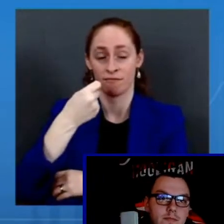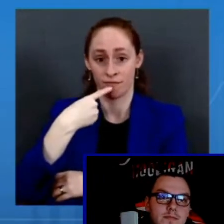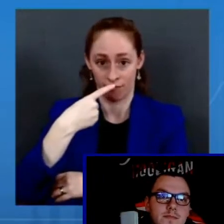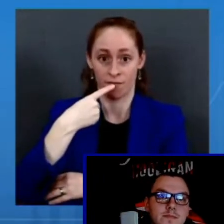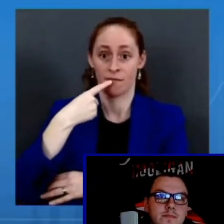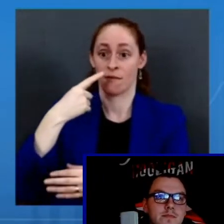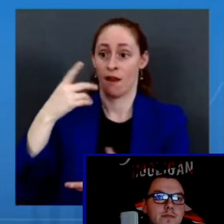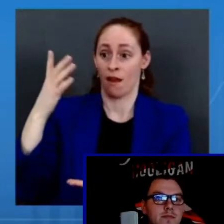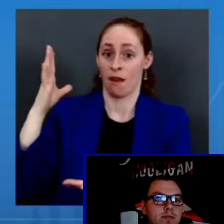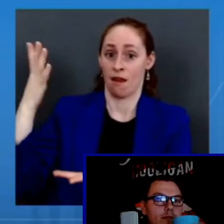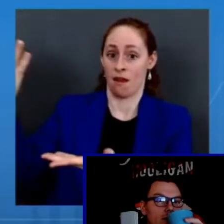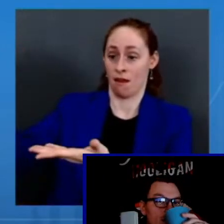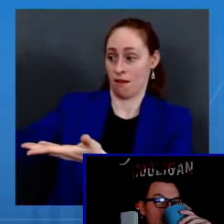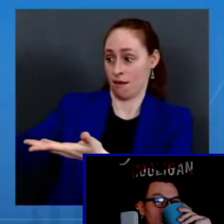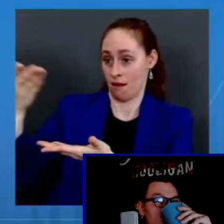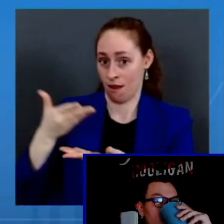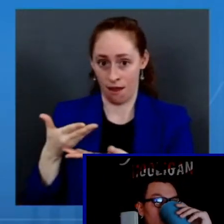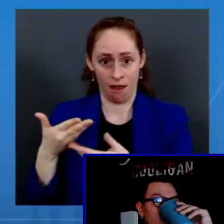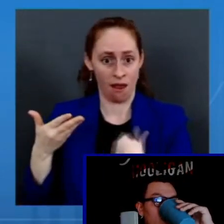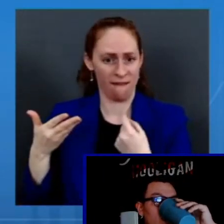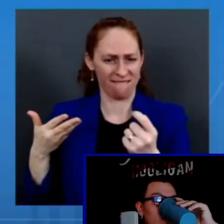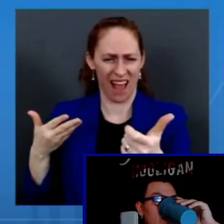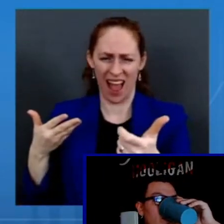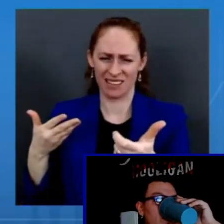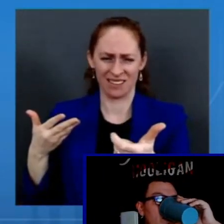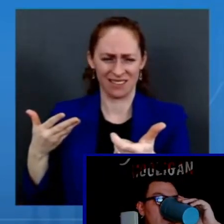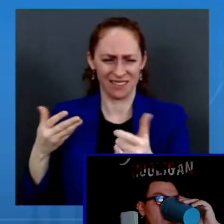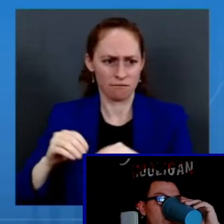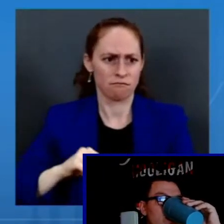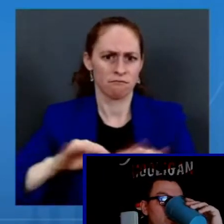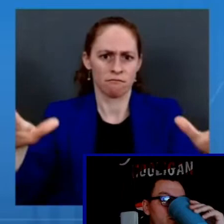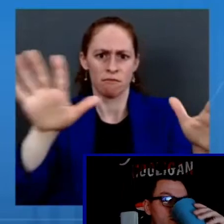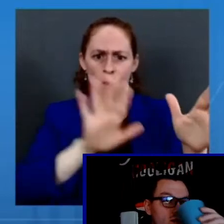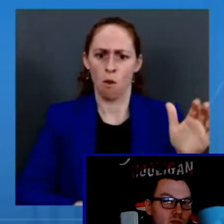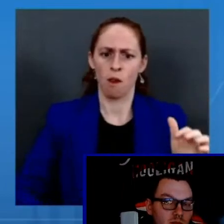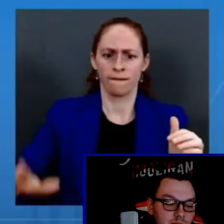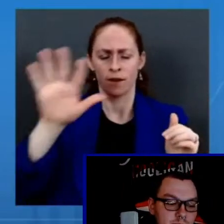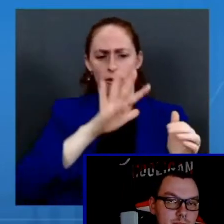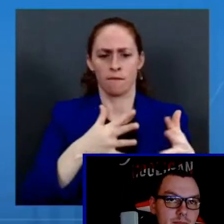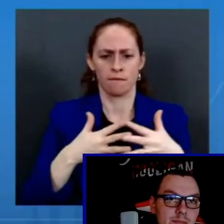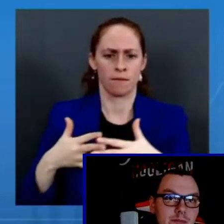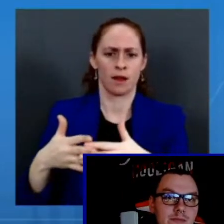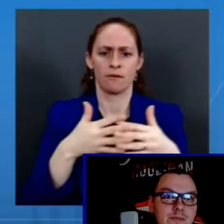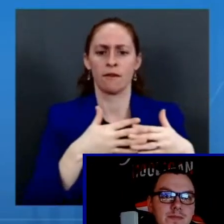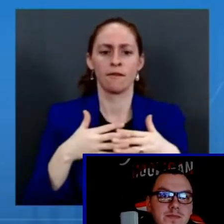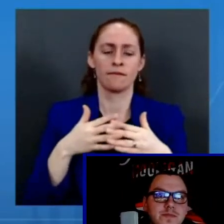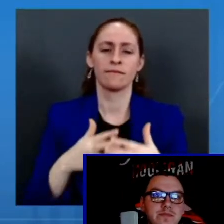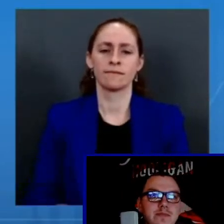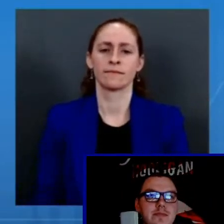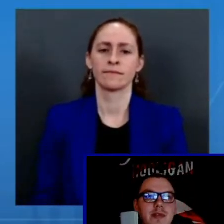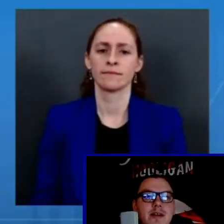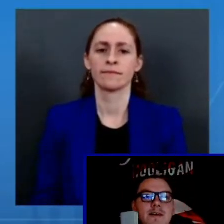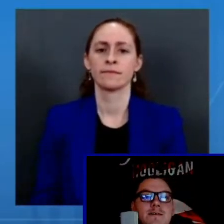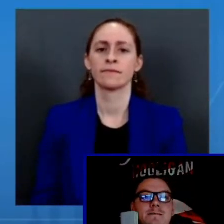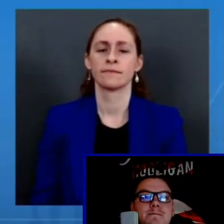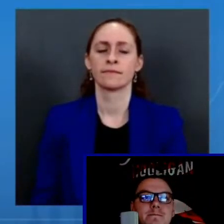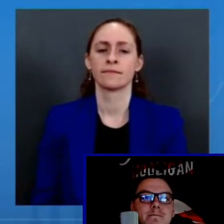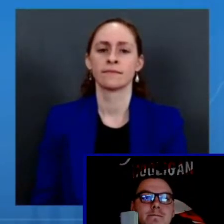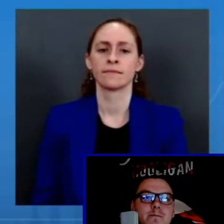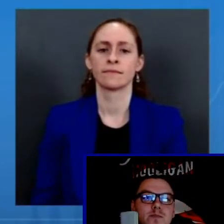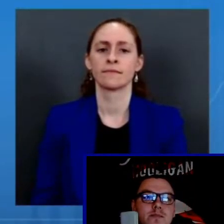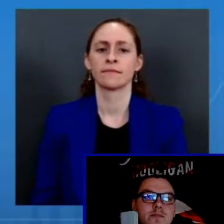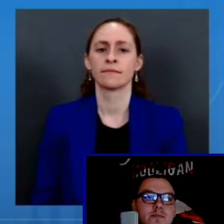Just as we've done with vaccines and monoclonal antibody treatments, we will ensure equity is at the center of antiviral distribution.